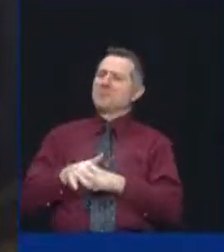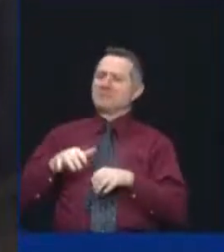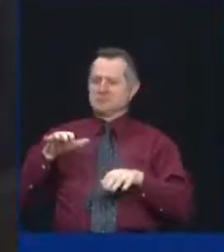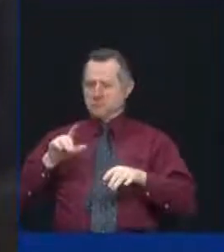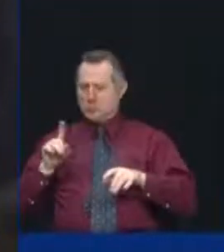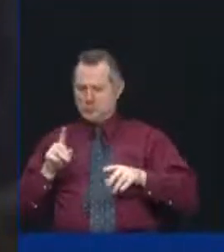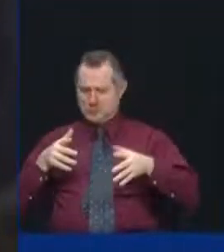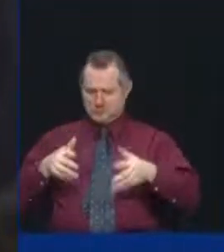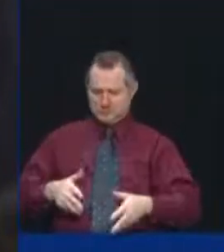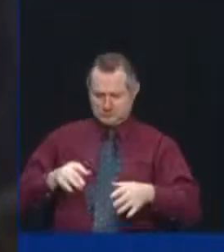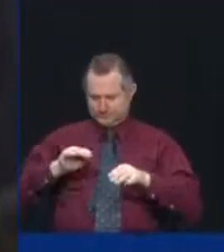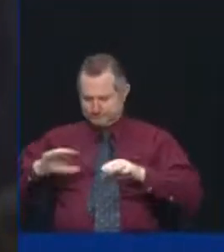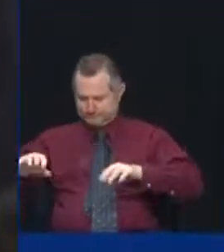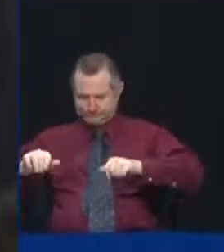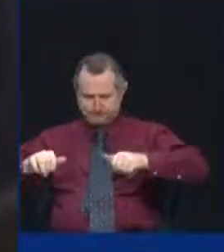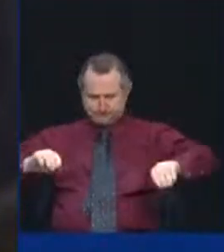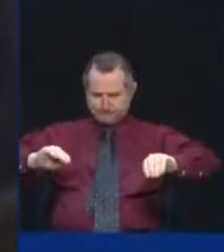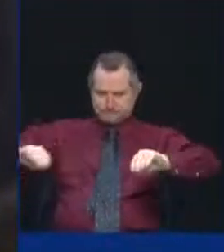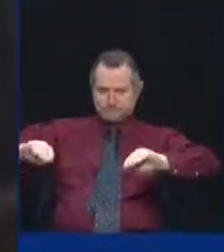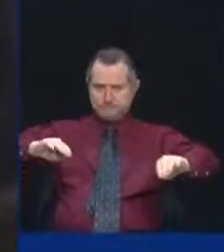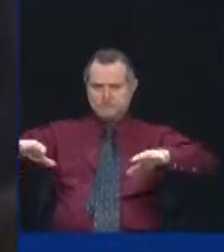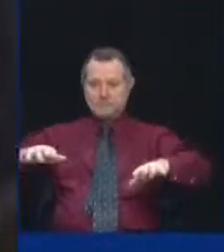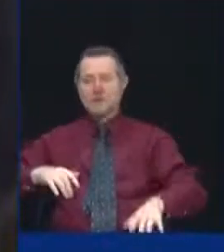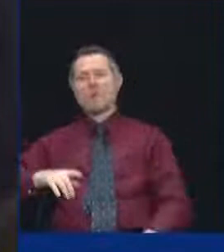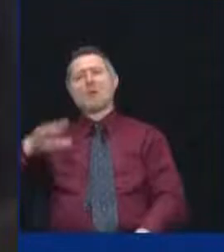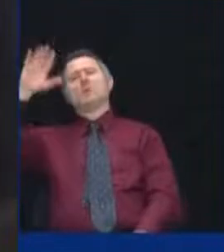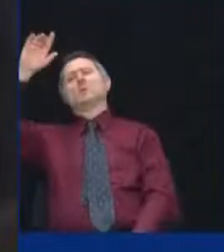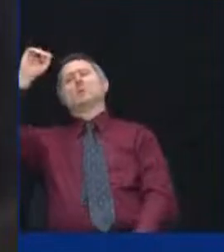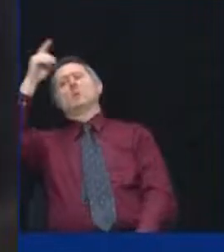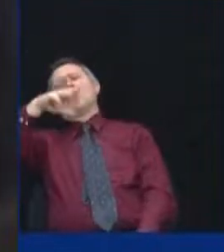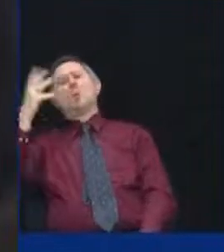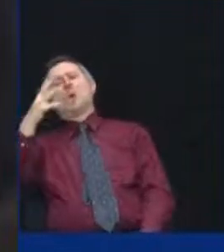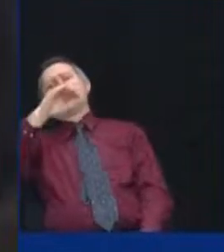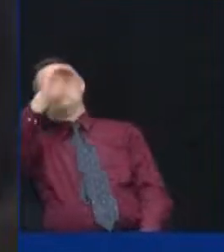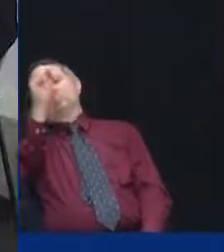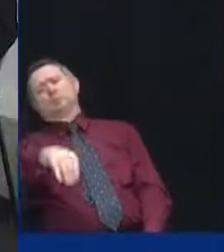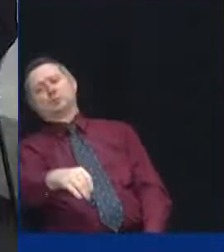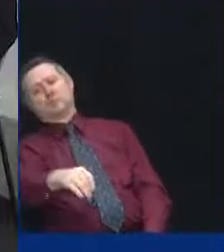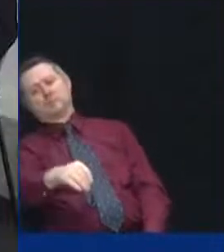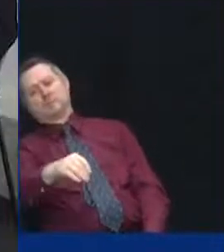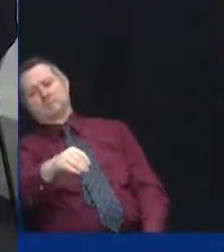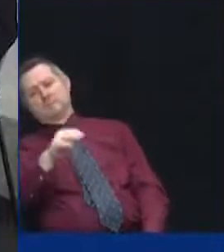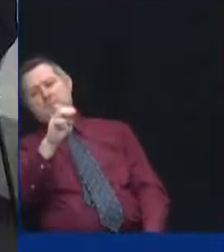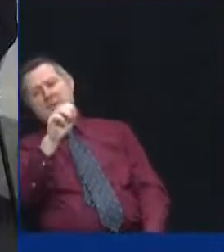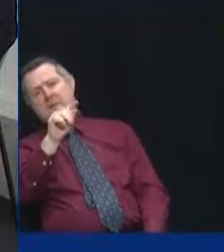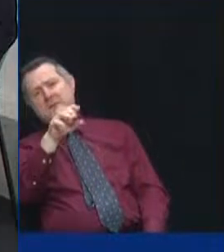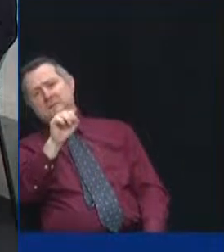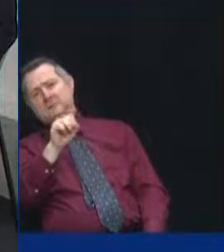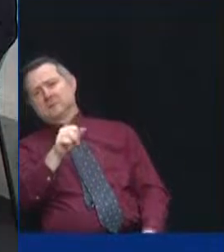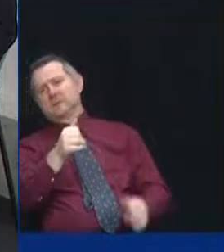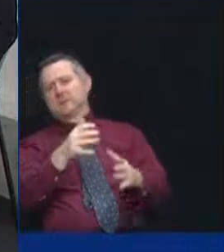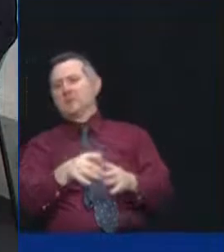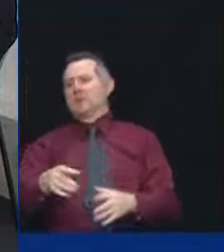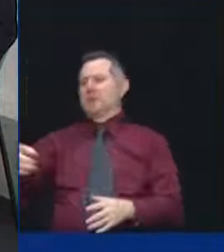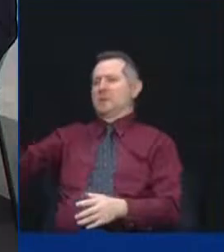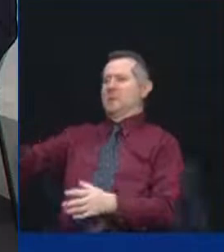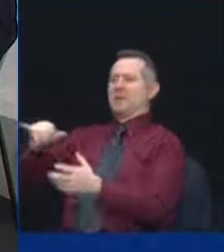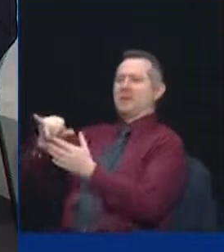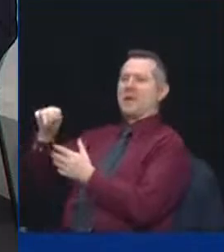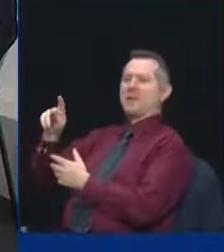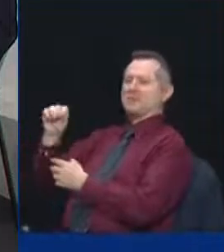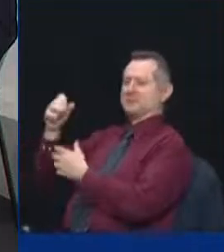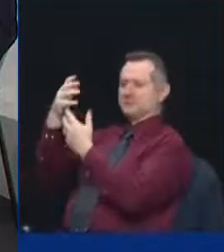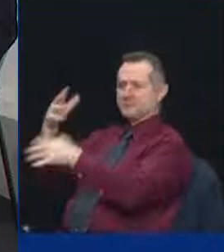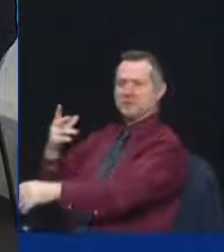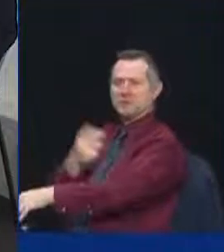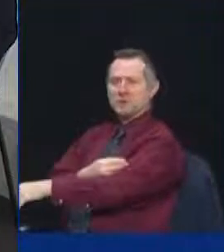both types of location. What percentage of the Mets players, and Randy, if you can answer, what percentage of the Yankees players have been vaccinated, and what are you